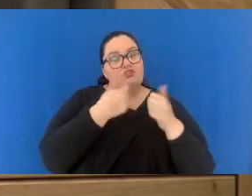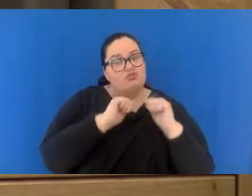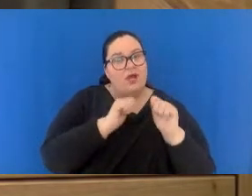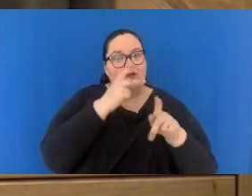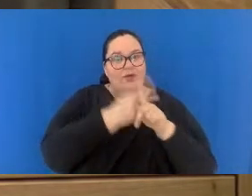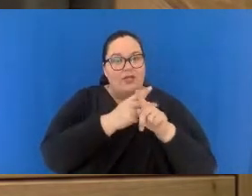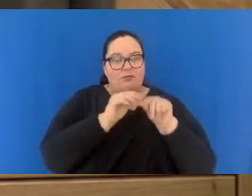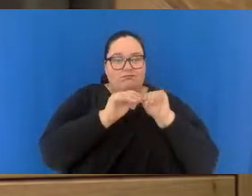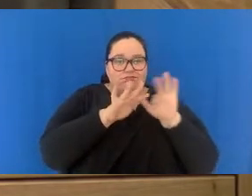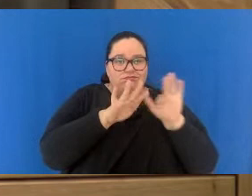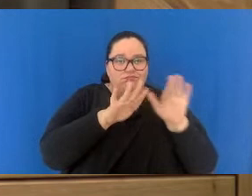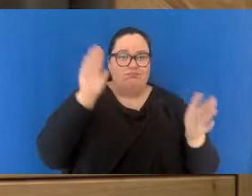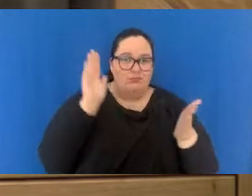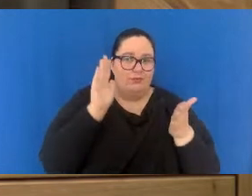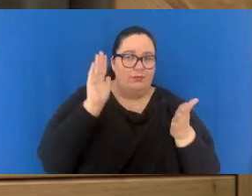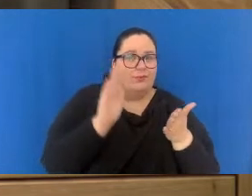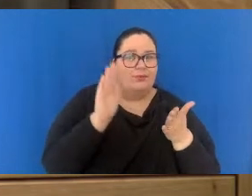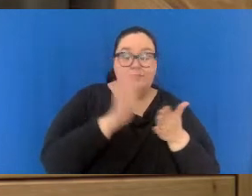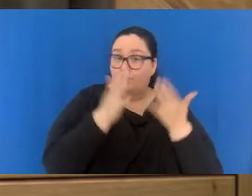spread of COVID-19.